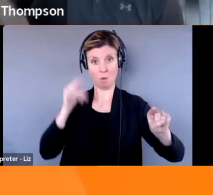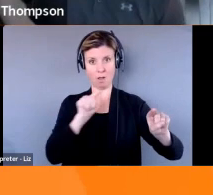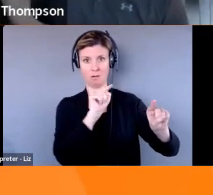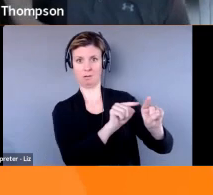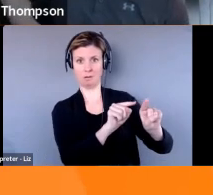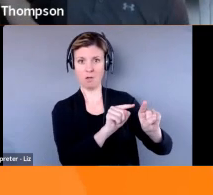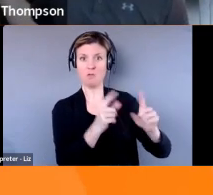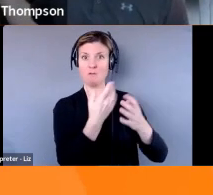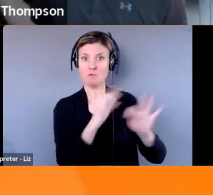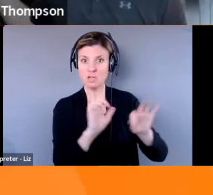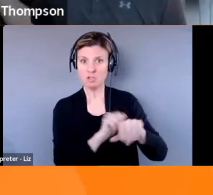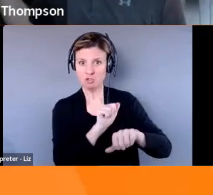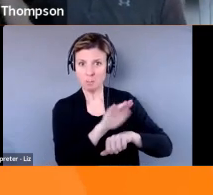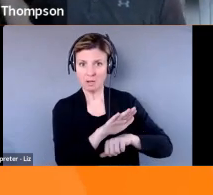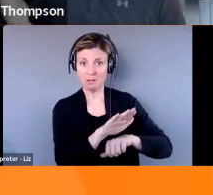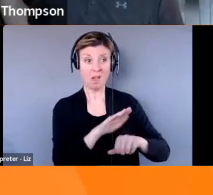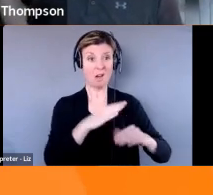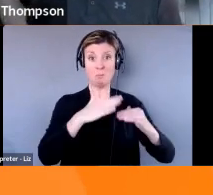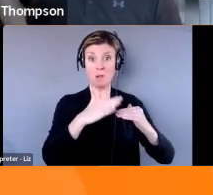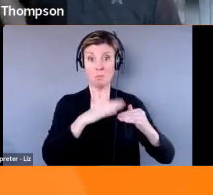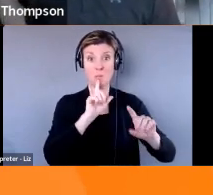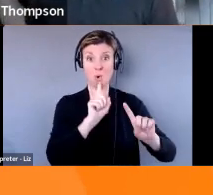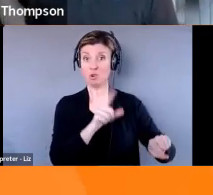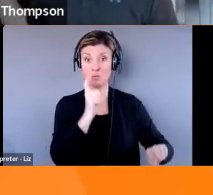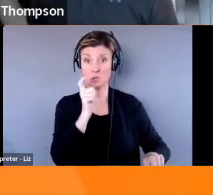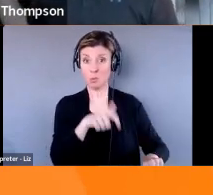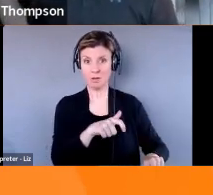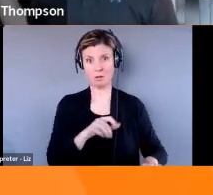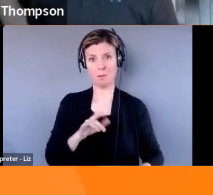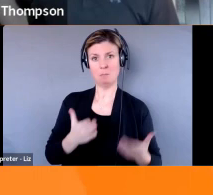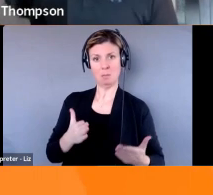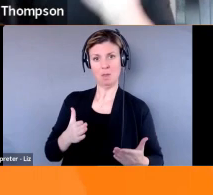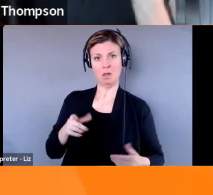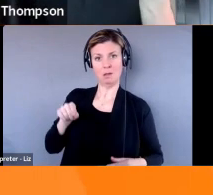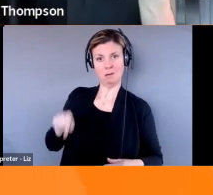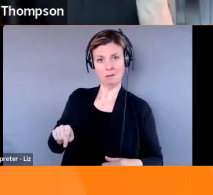right? To get free shipping on your platform, it's probably $50 or $75 they have to spend to get the free shipping.